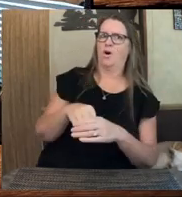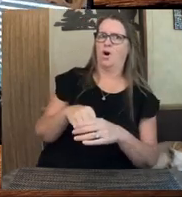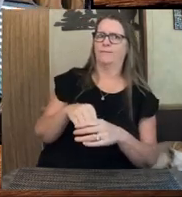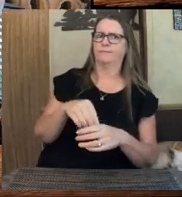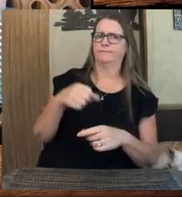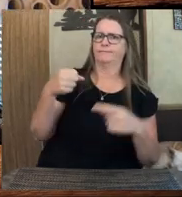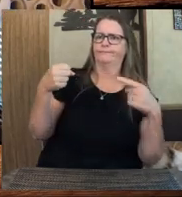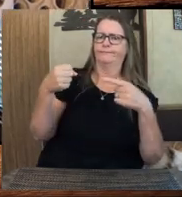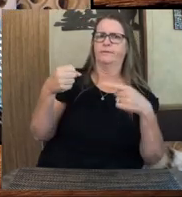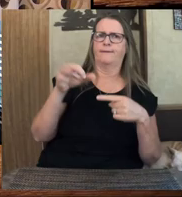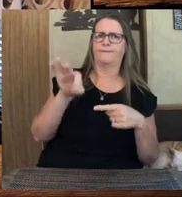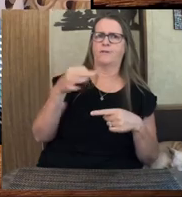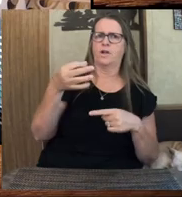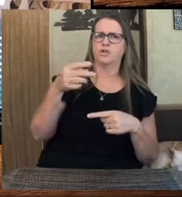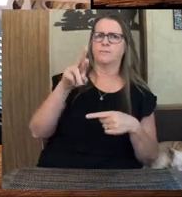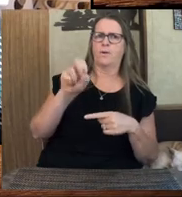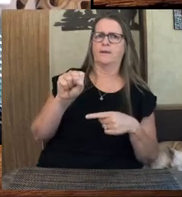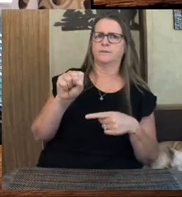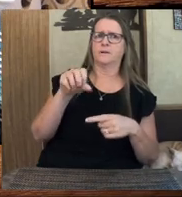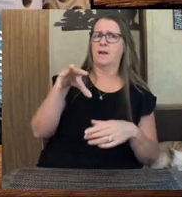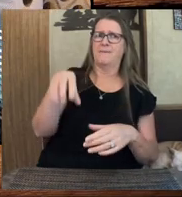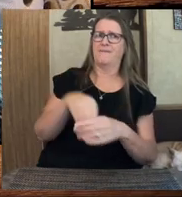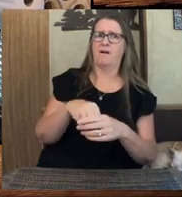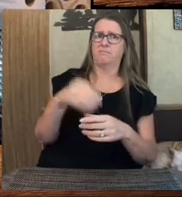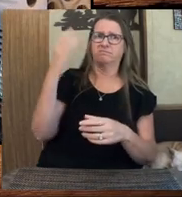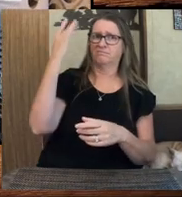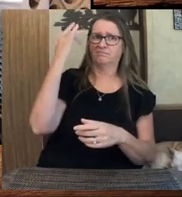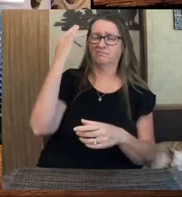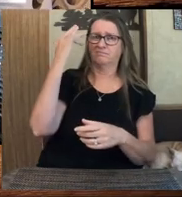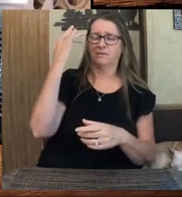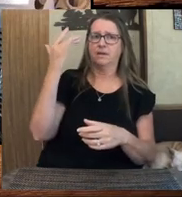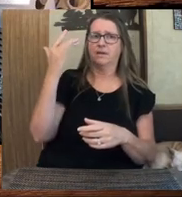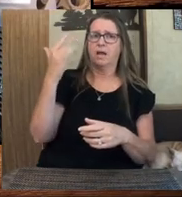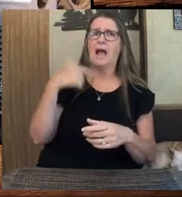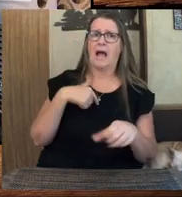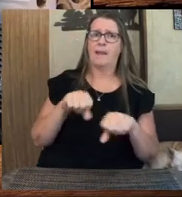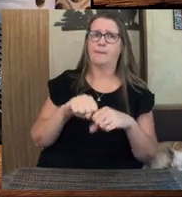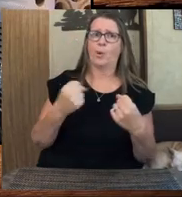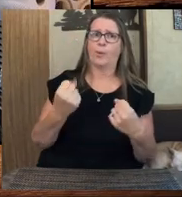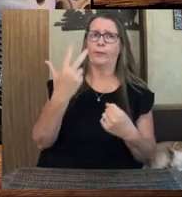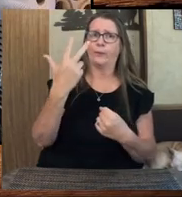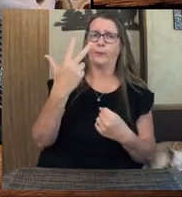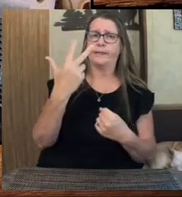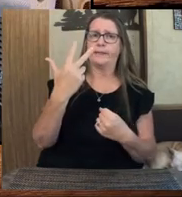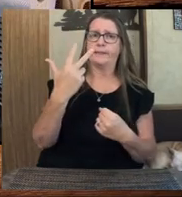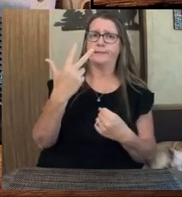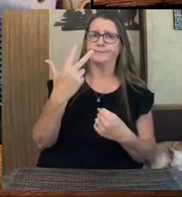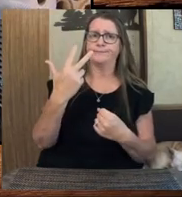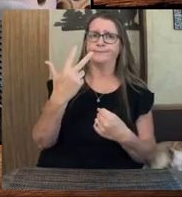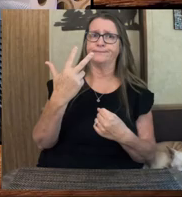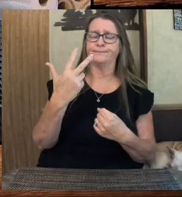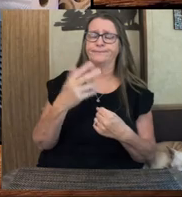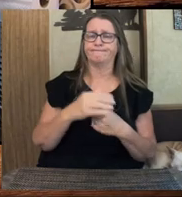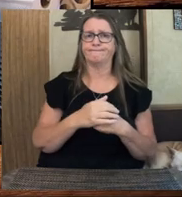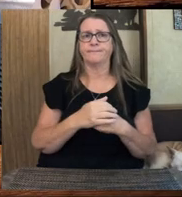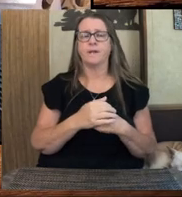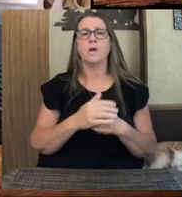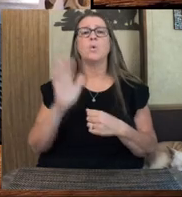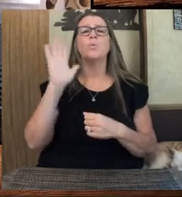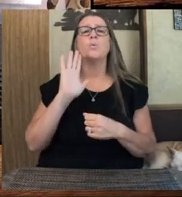Okay, I'm getting involved. This is a French press. I'm getting involved in this video because I've broken 3 of